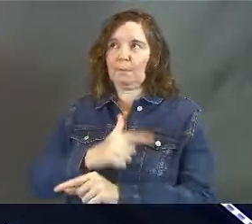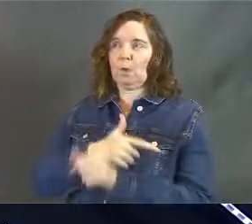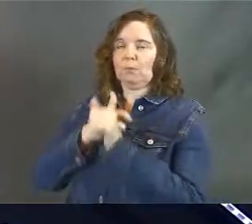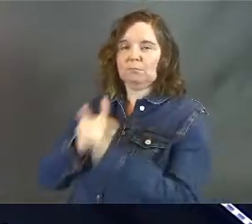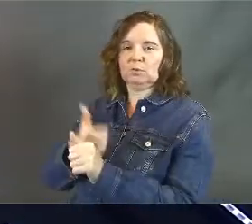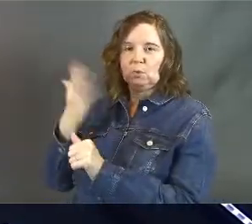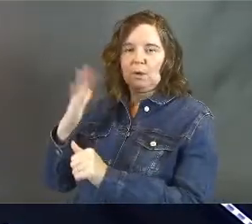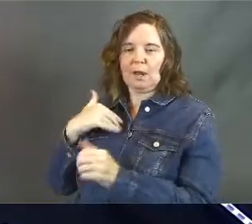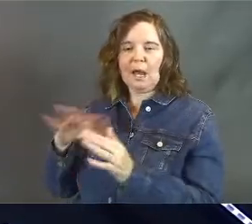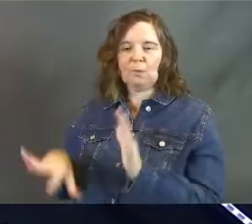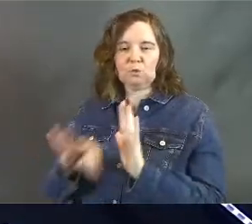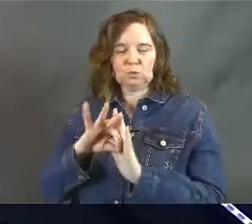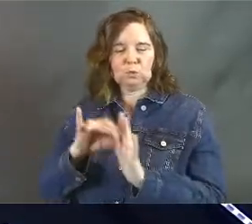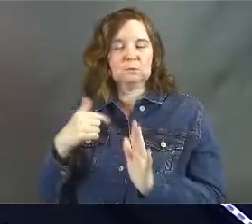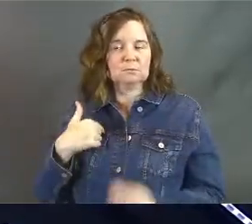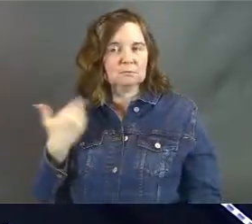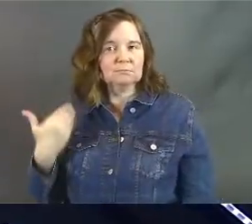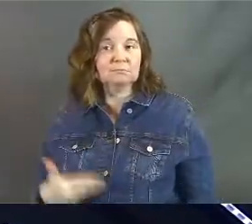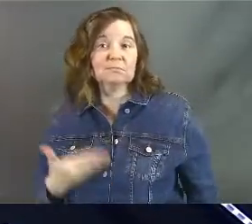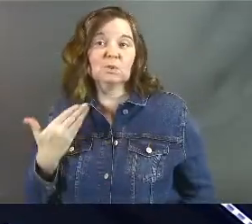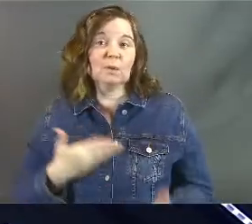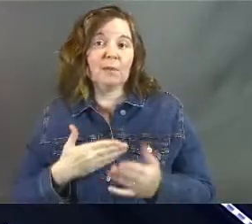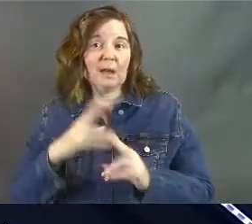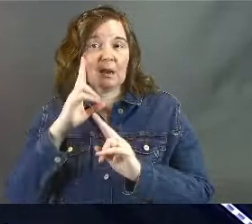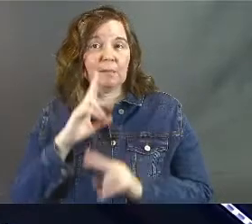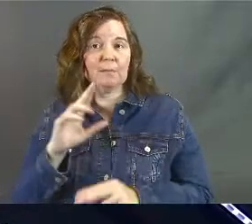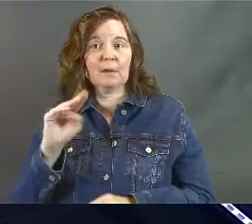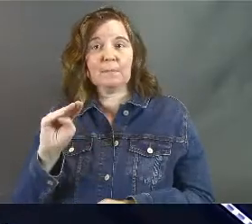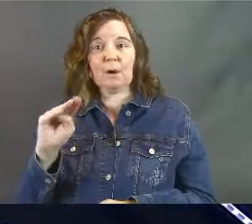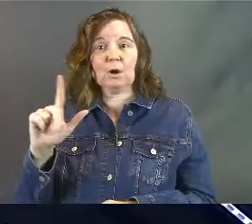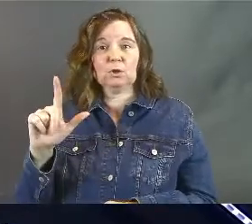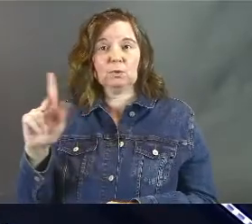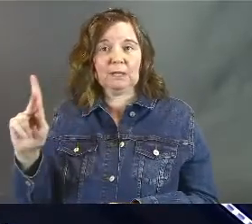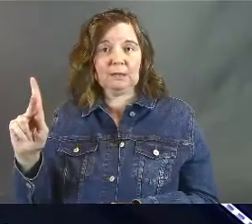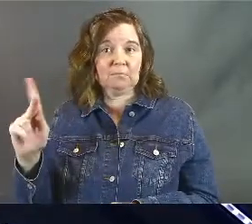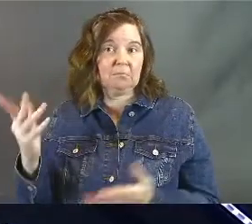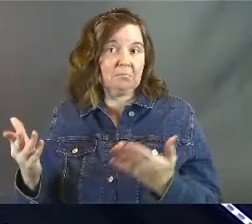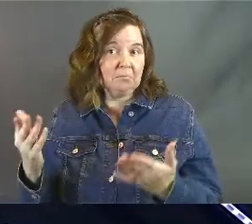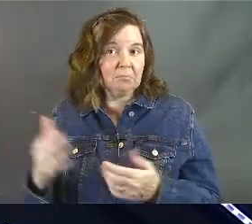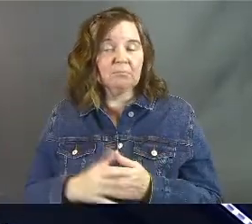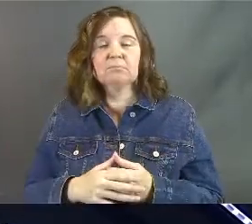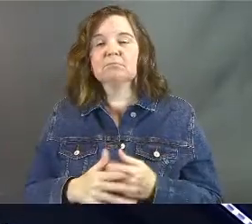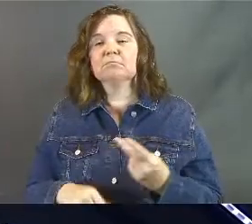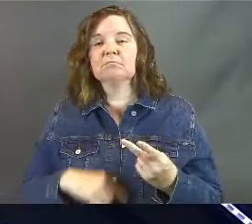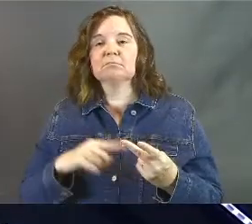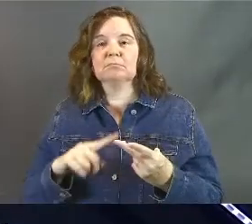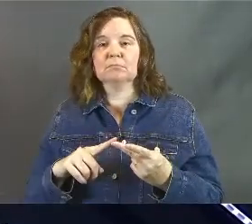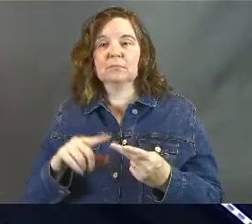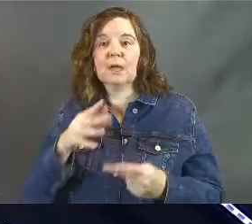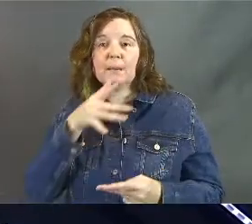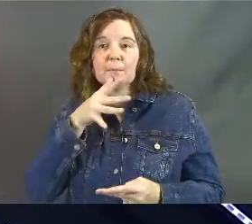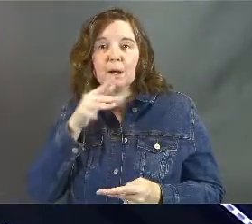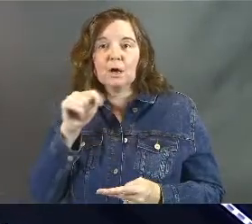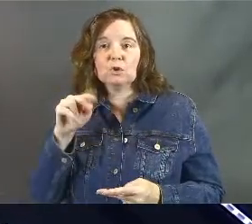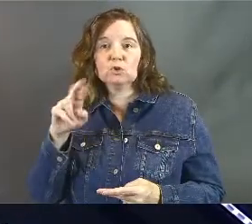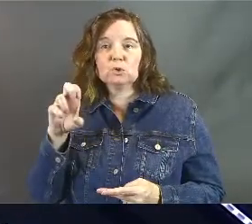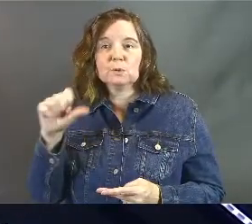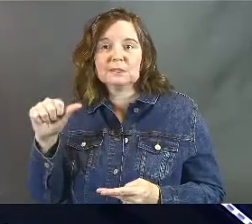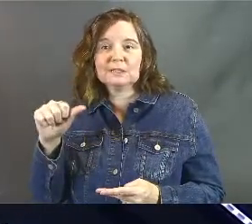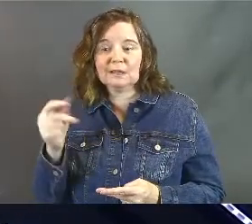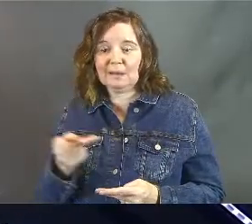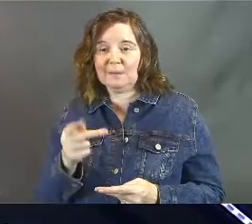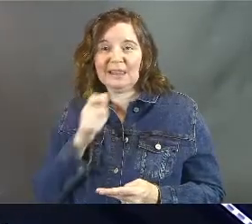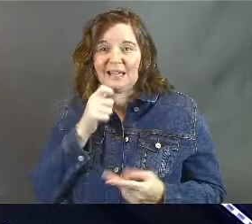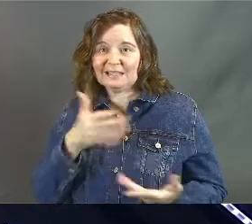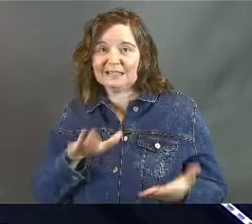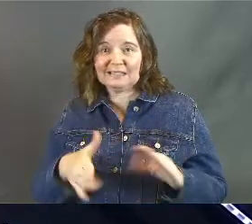I will choose to be a sellout. You might admire Martin Luther King. You might admire Mother Teresa, but they did not die